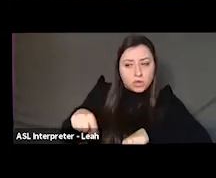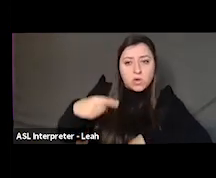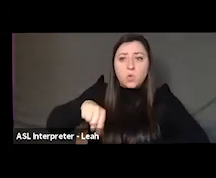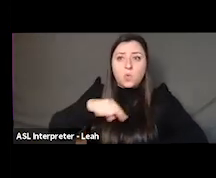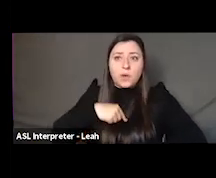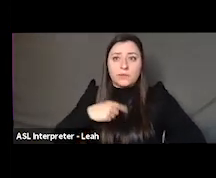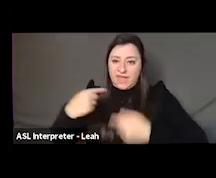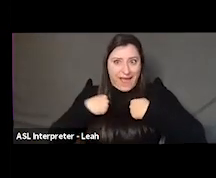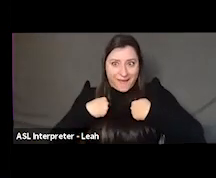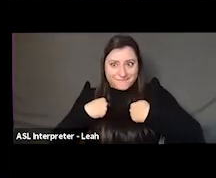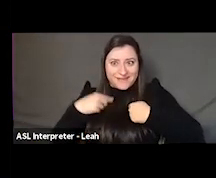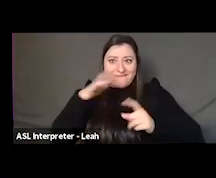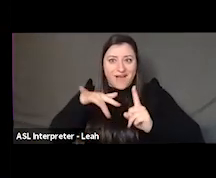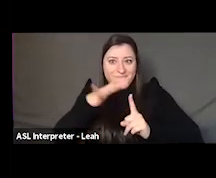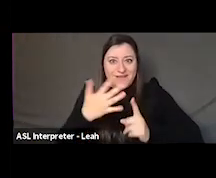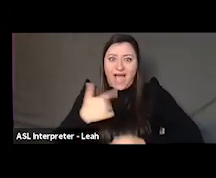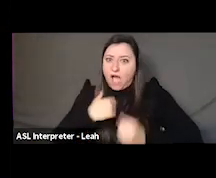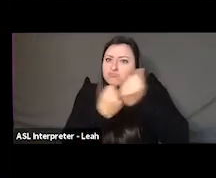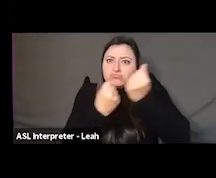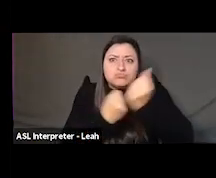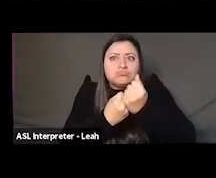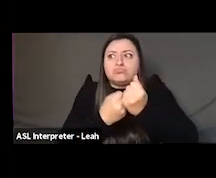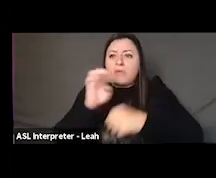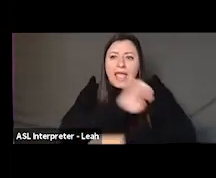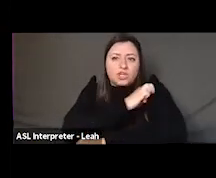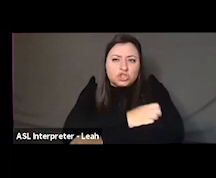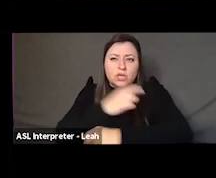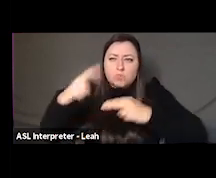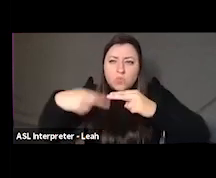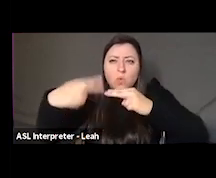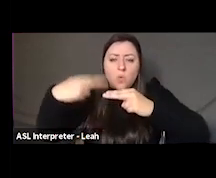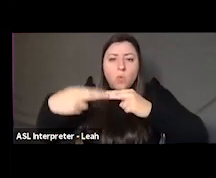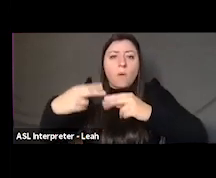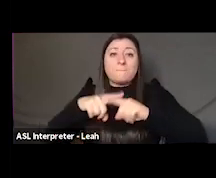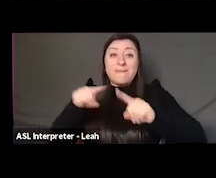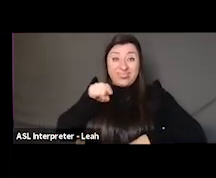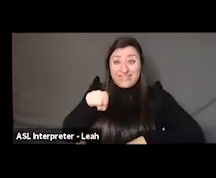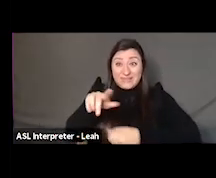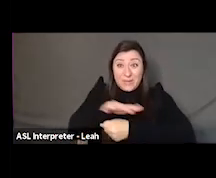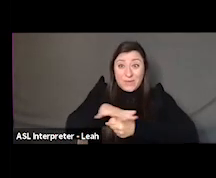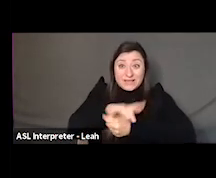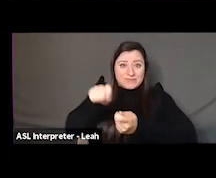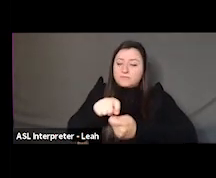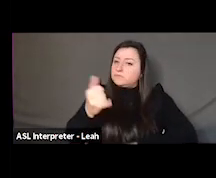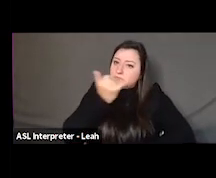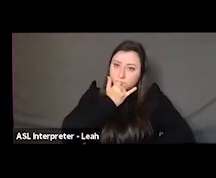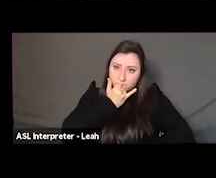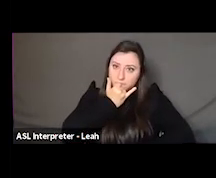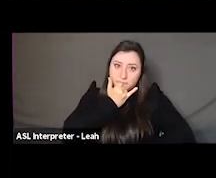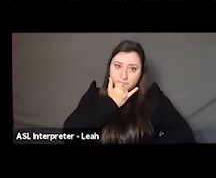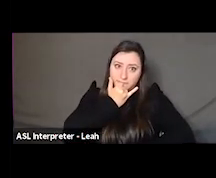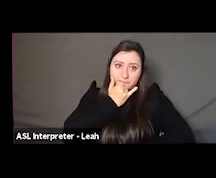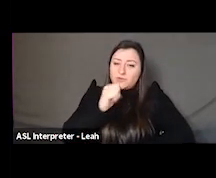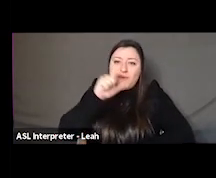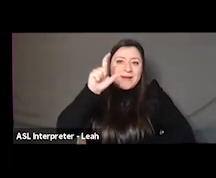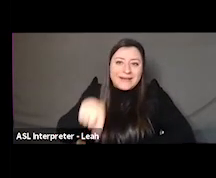promoter of renewable energy, but the location, the chosen location was completely wrong. You don't need to do these solar panels on top of